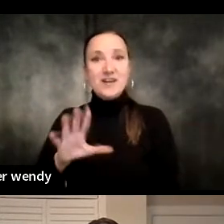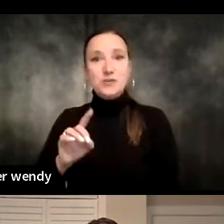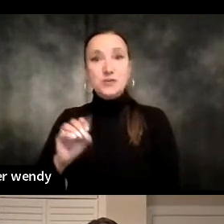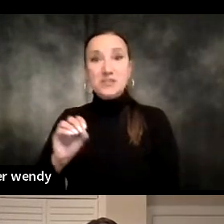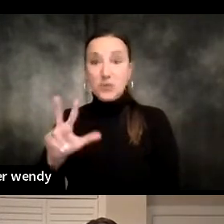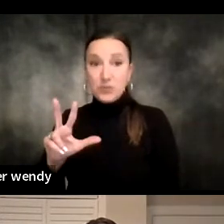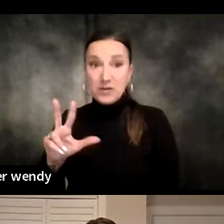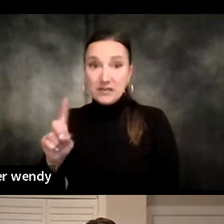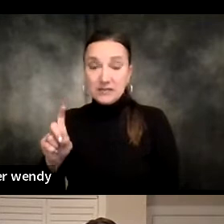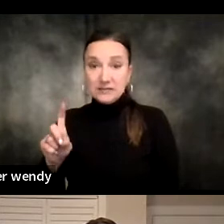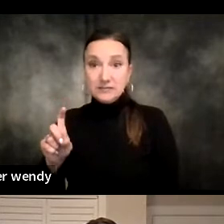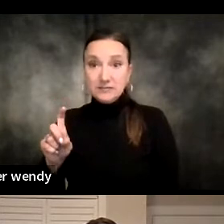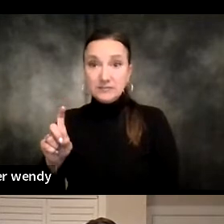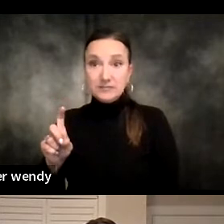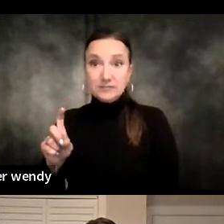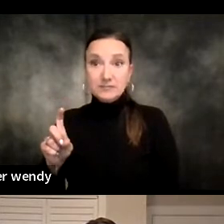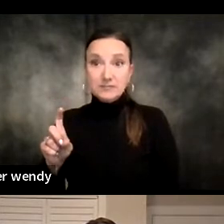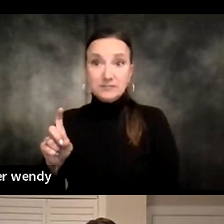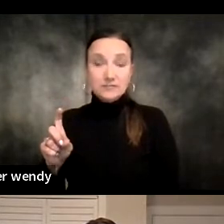5D03.